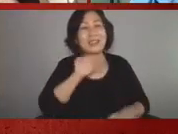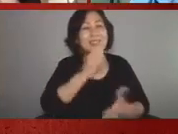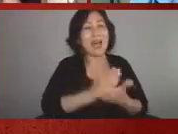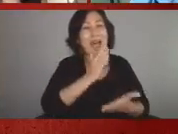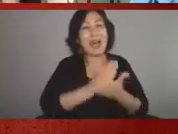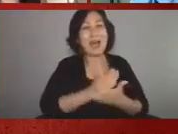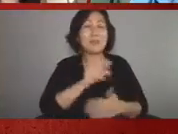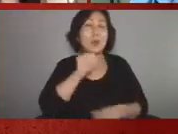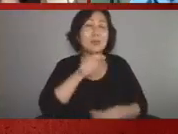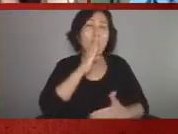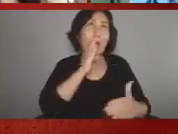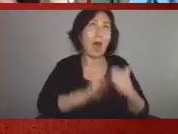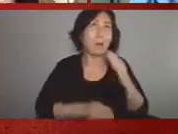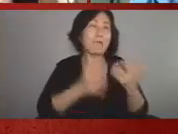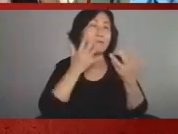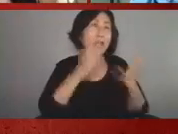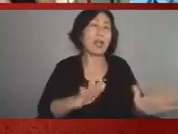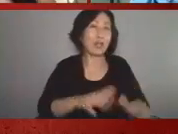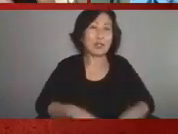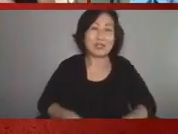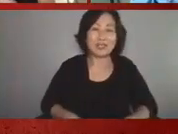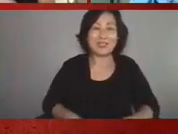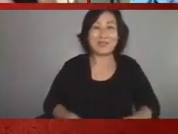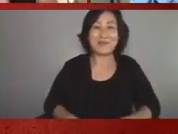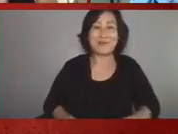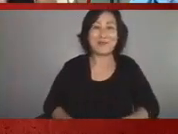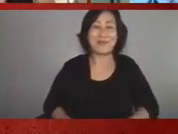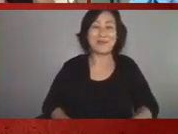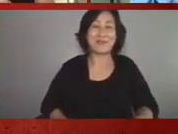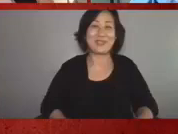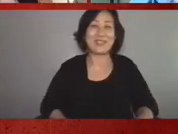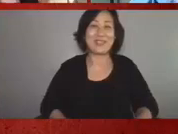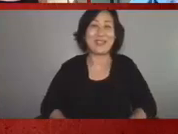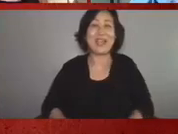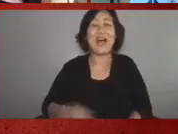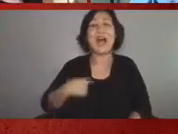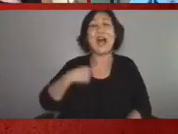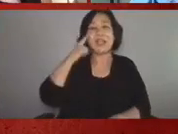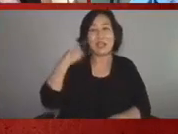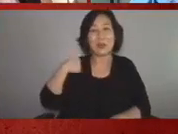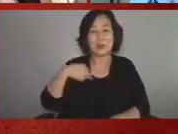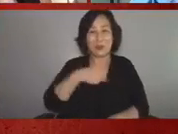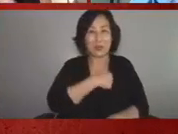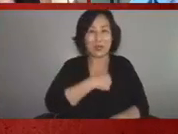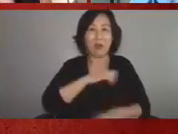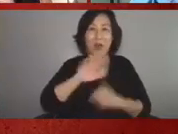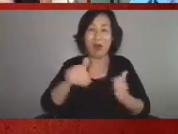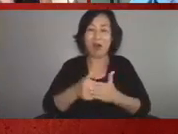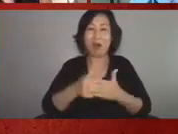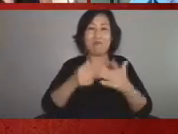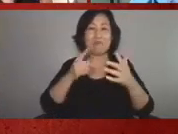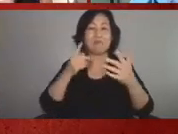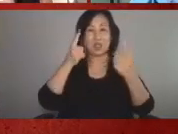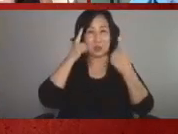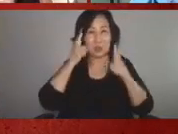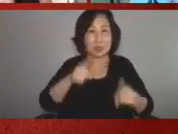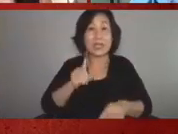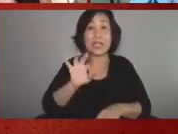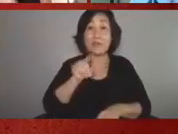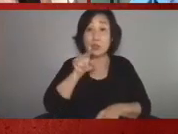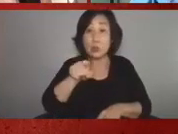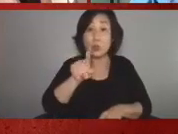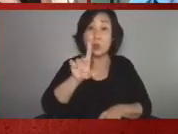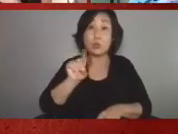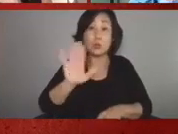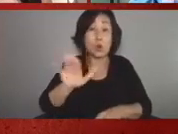be so humble. Well, you know, I think we all echo the fact that if you do your